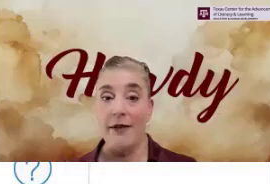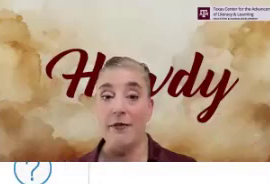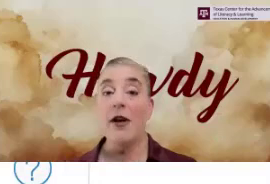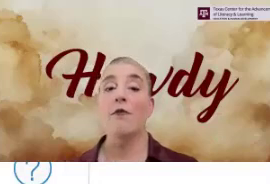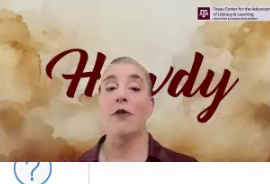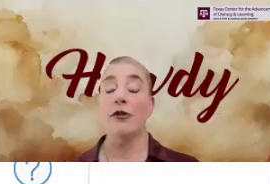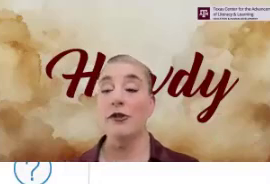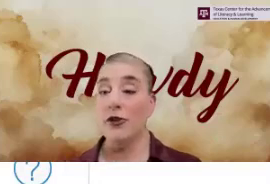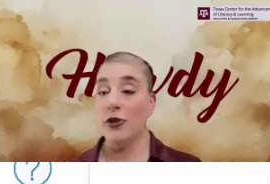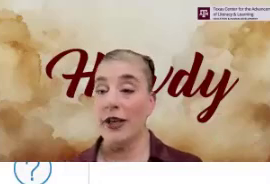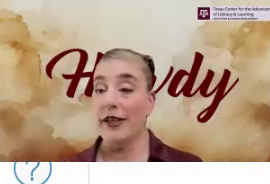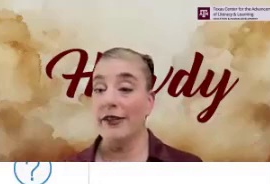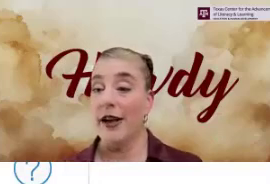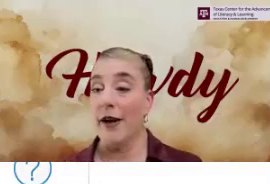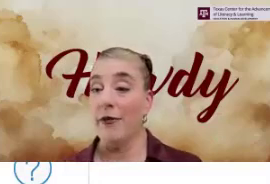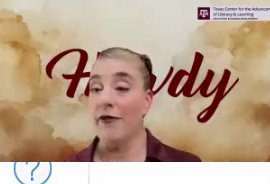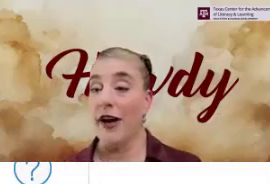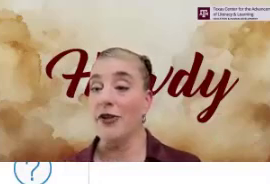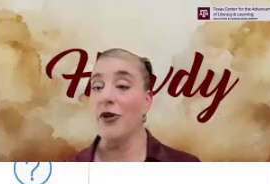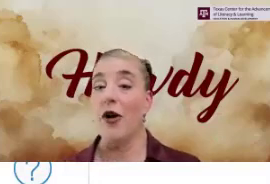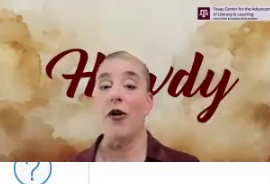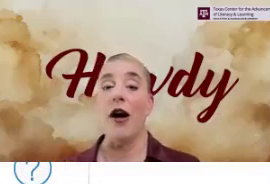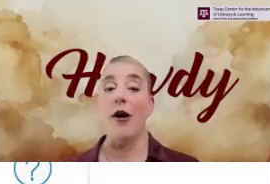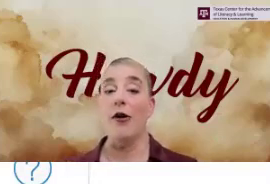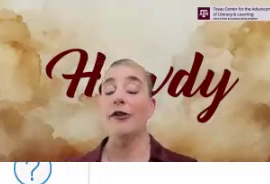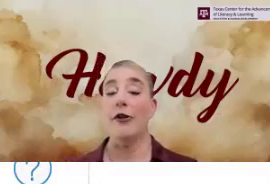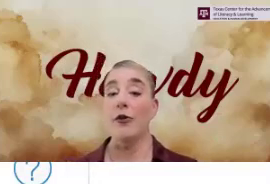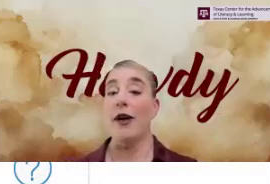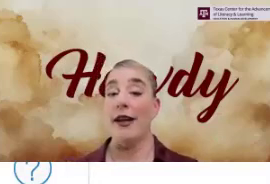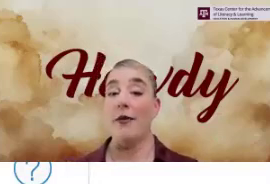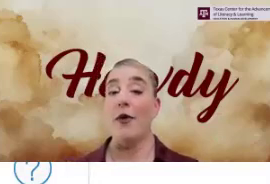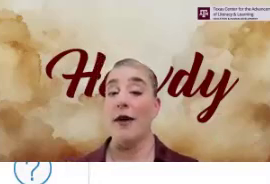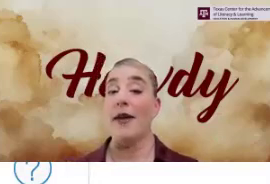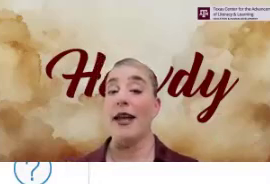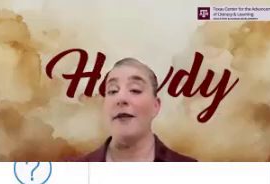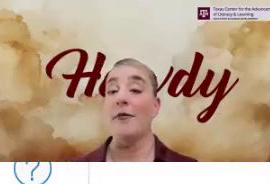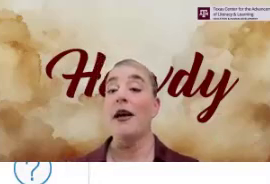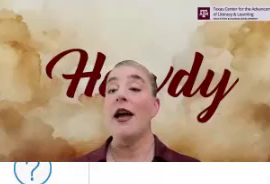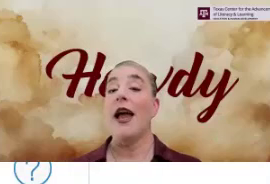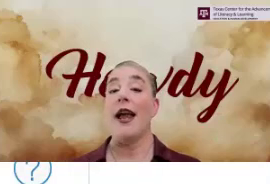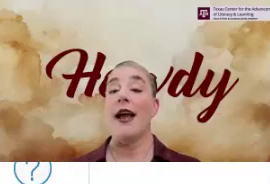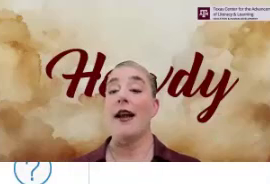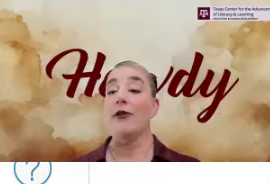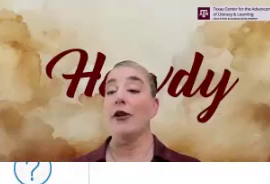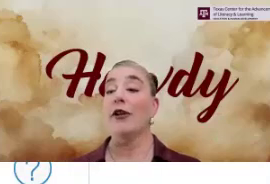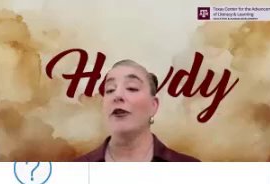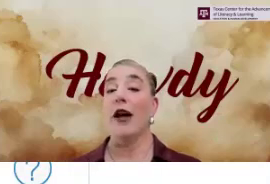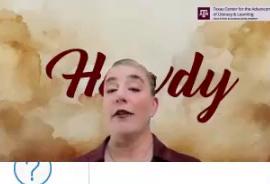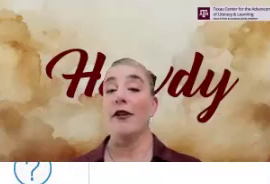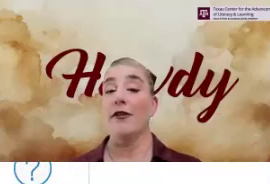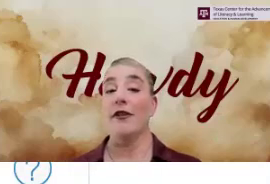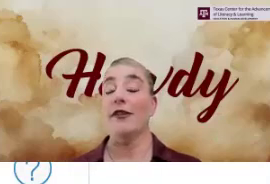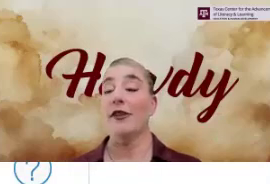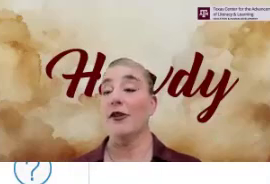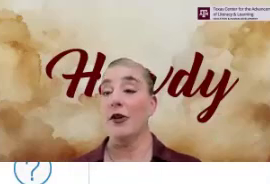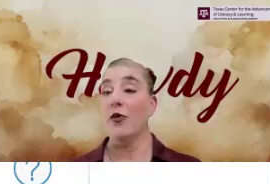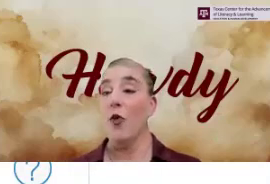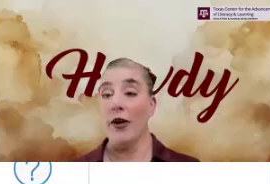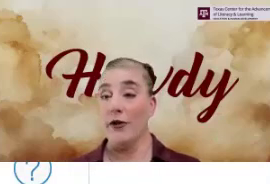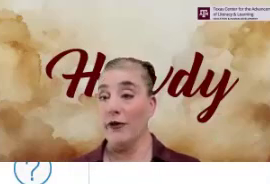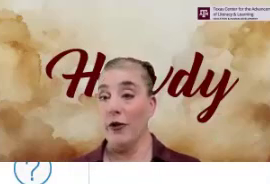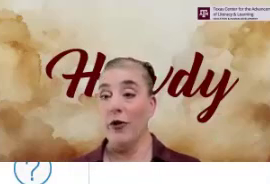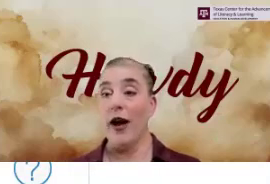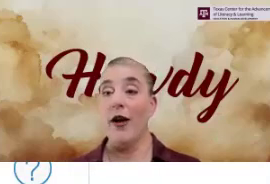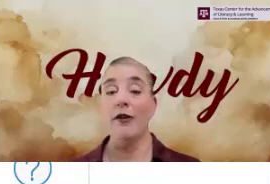out WebAIM, most of the trainings that I provide you all, I always go to WebAIM. And I look at a lot of their things.